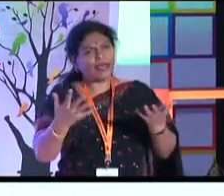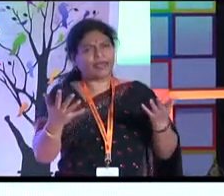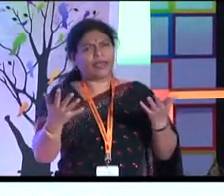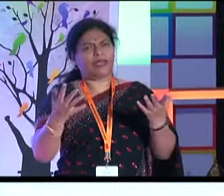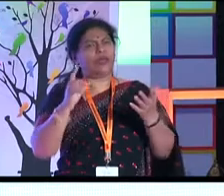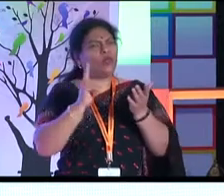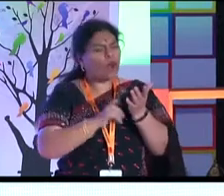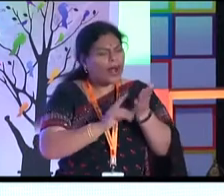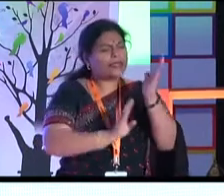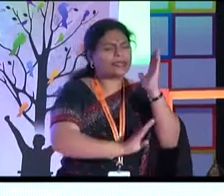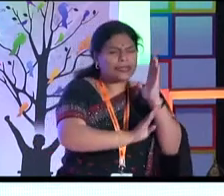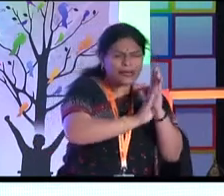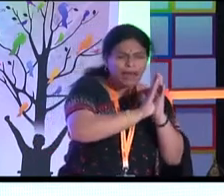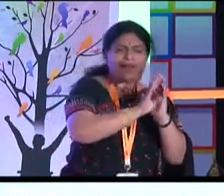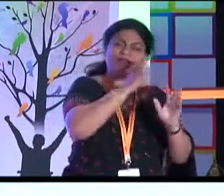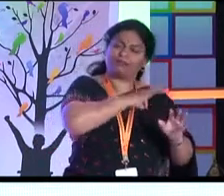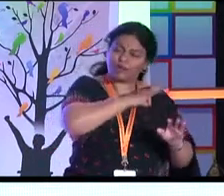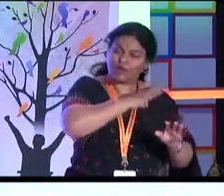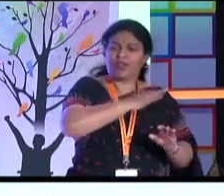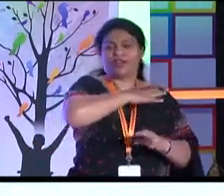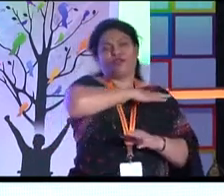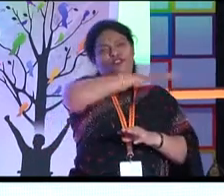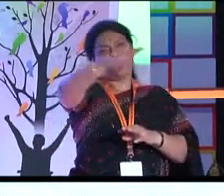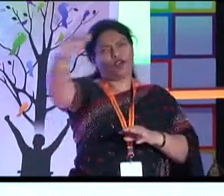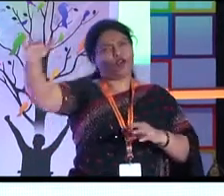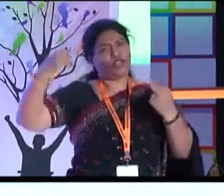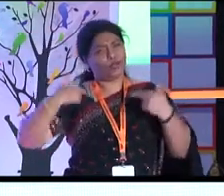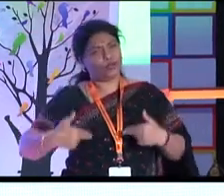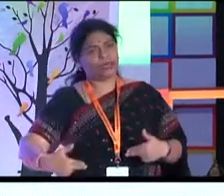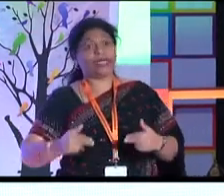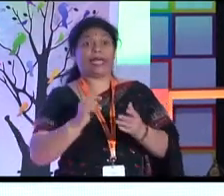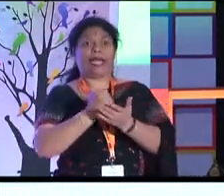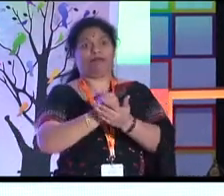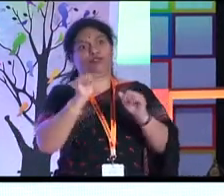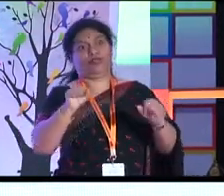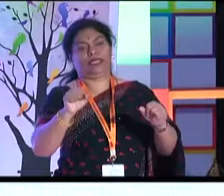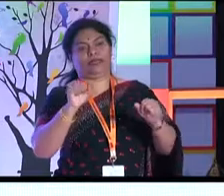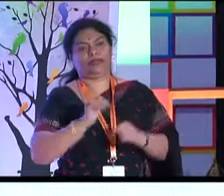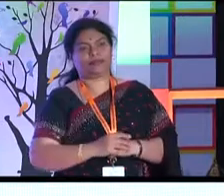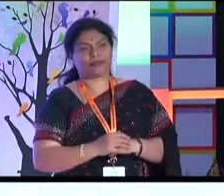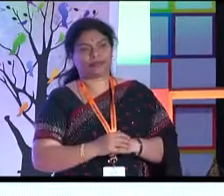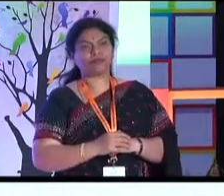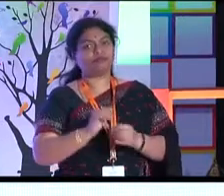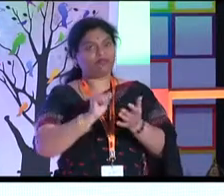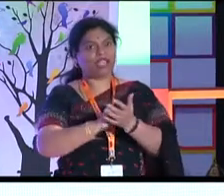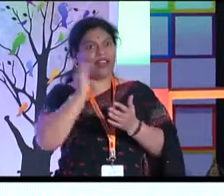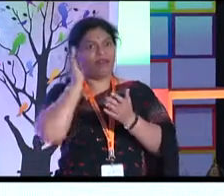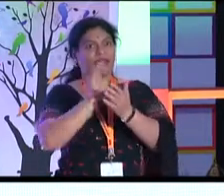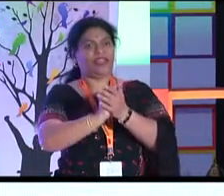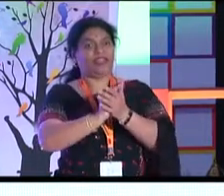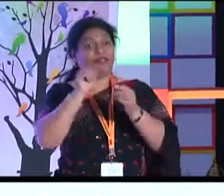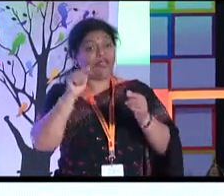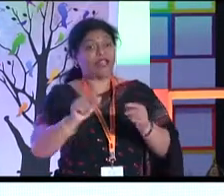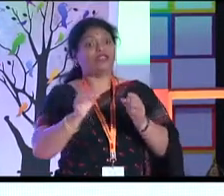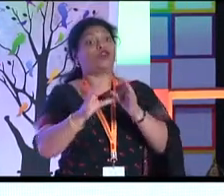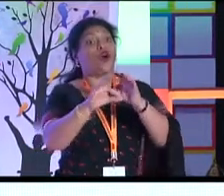is developed, I think it will benefit every human being. And that, I believe, is the opportunity,